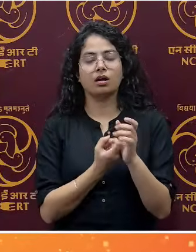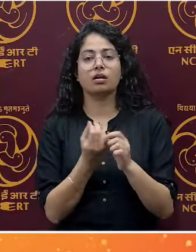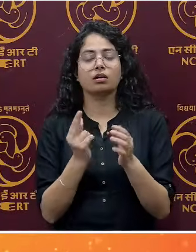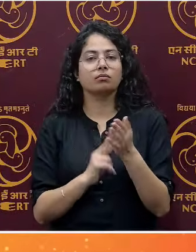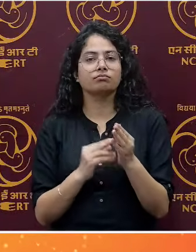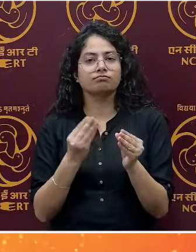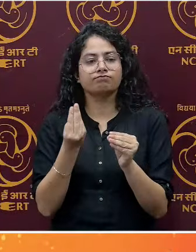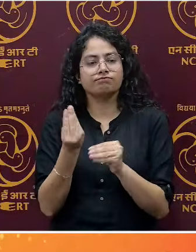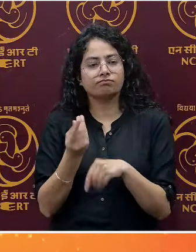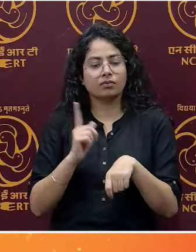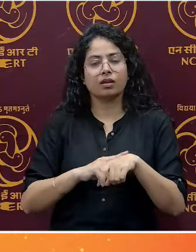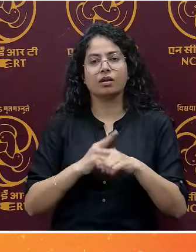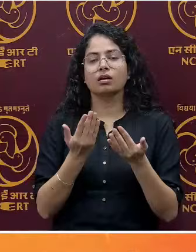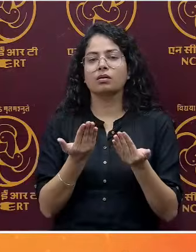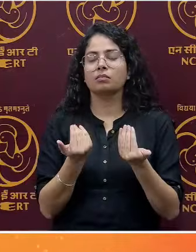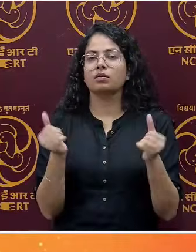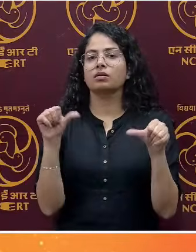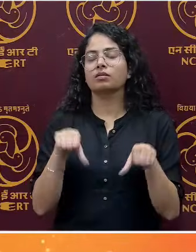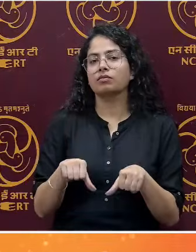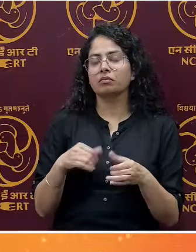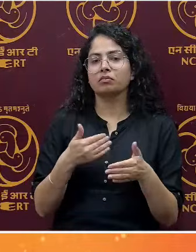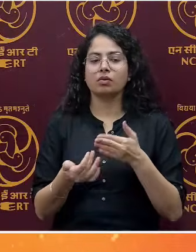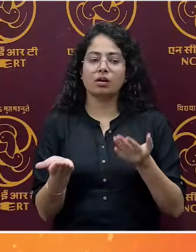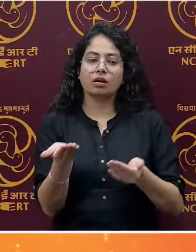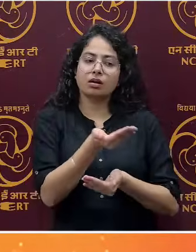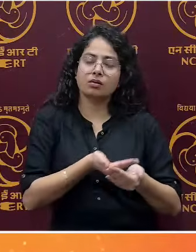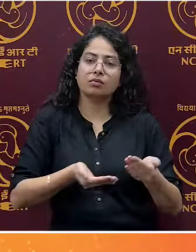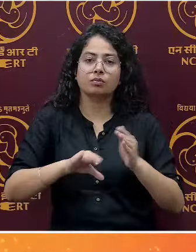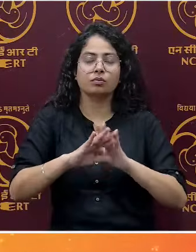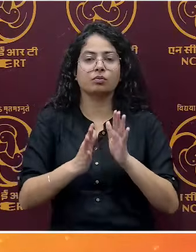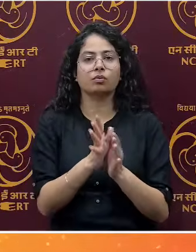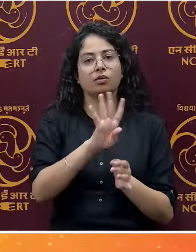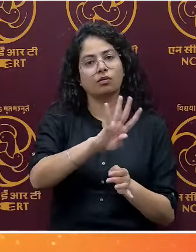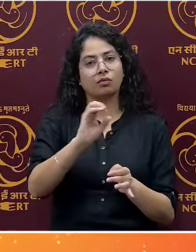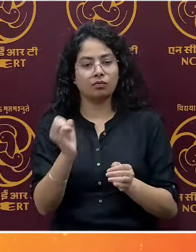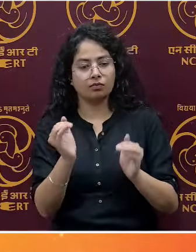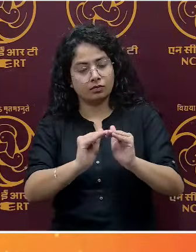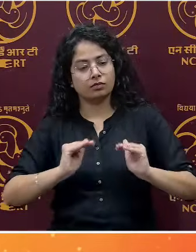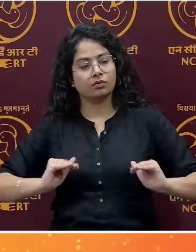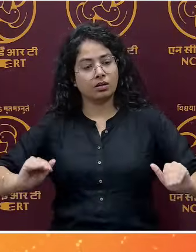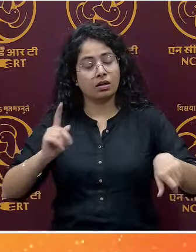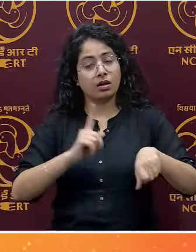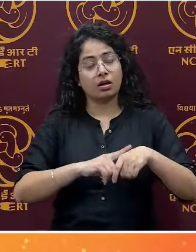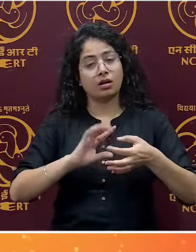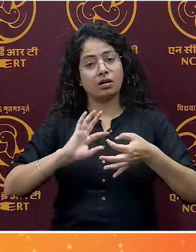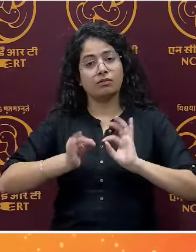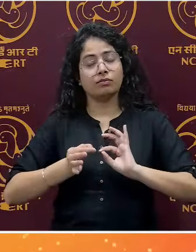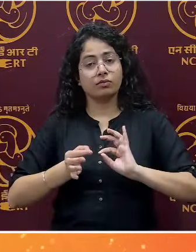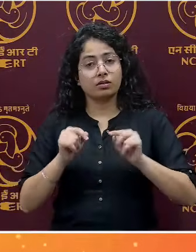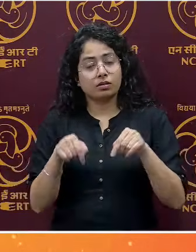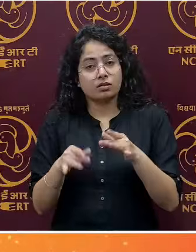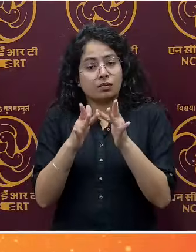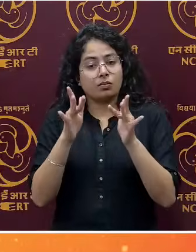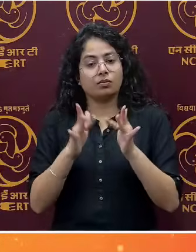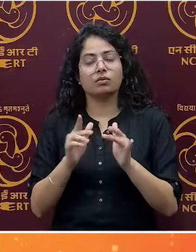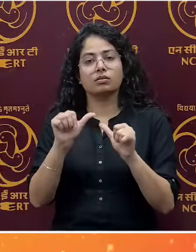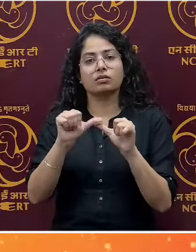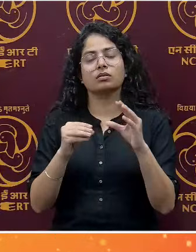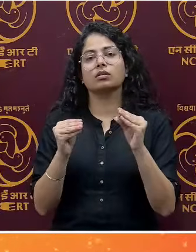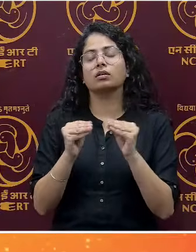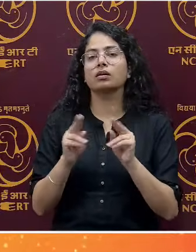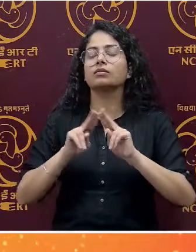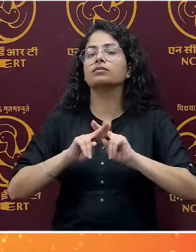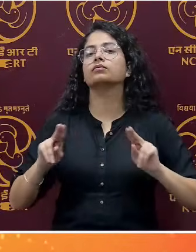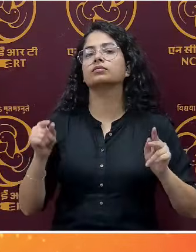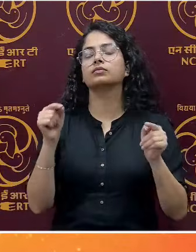possible to take the queries of all the 40 students in limited time period. So virtual lab is a complete package,